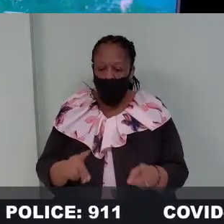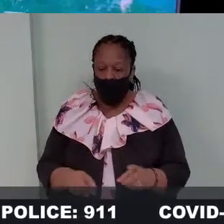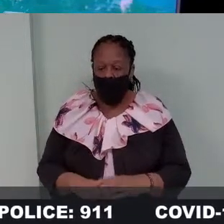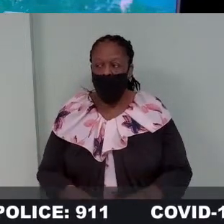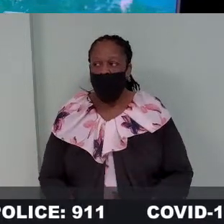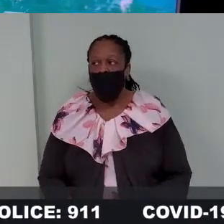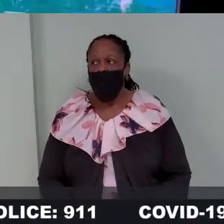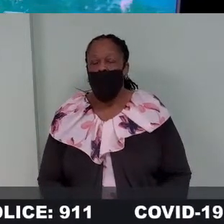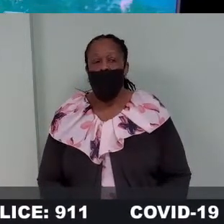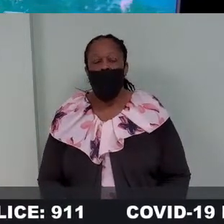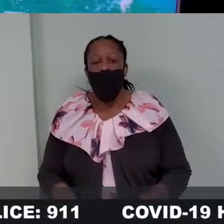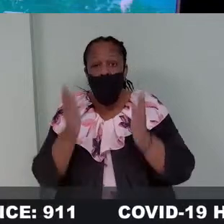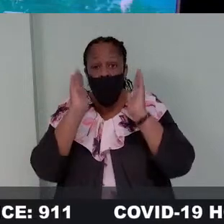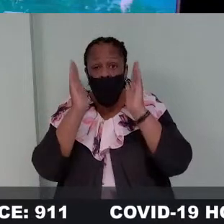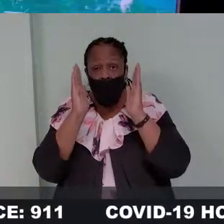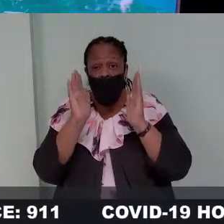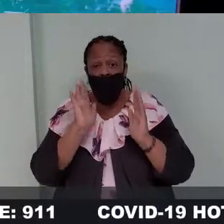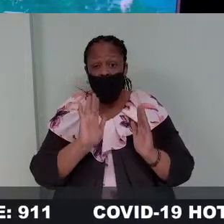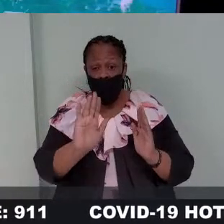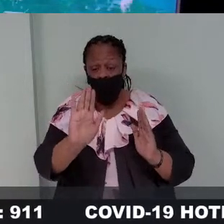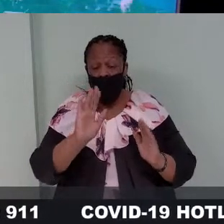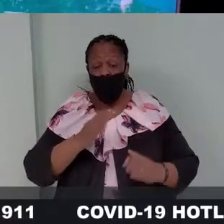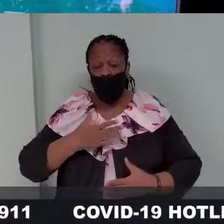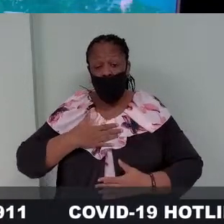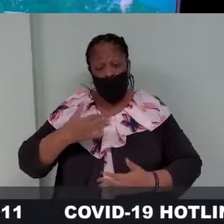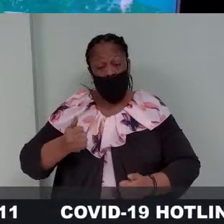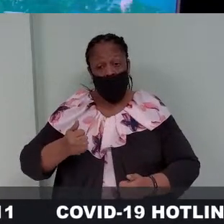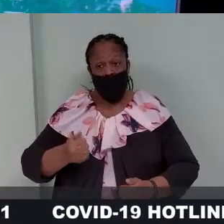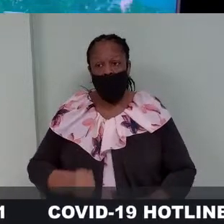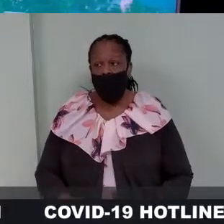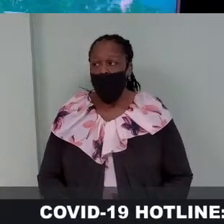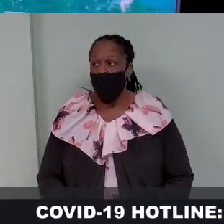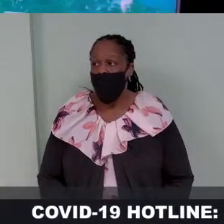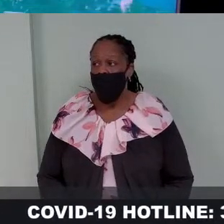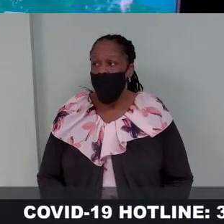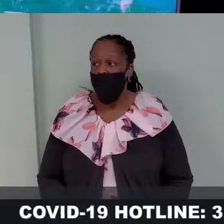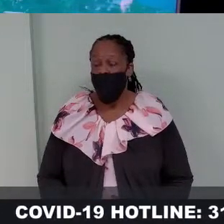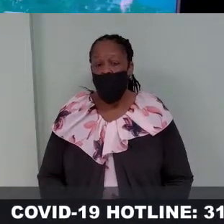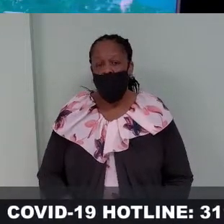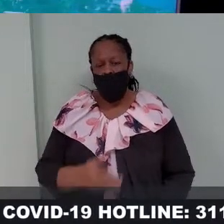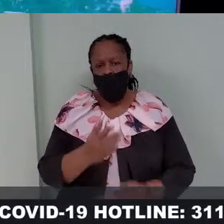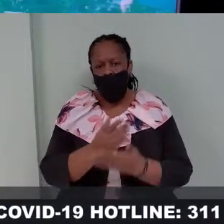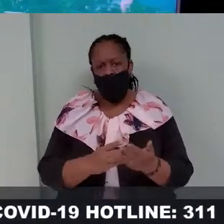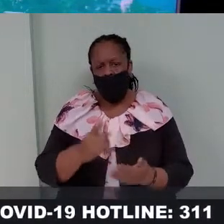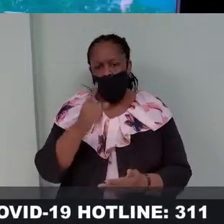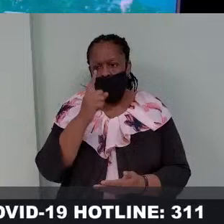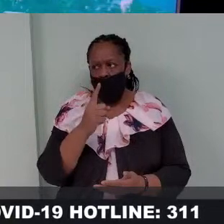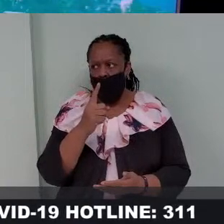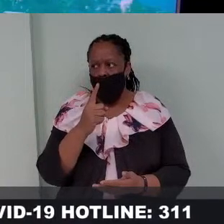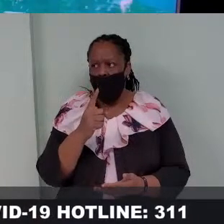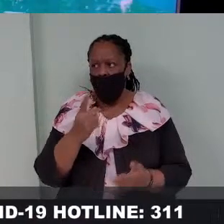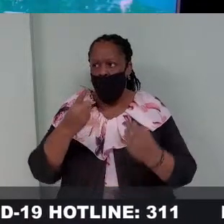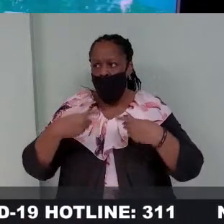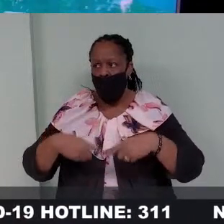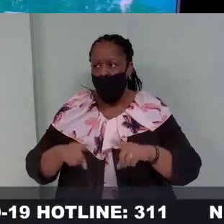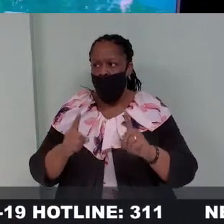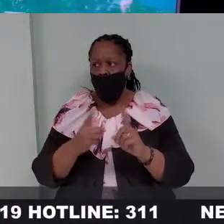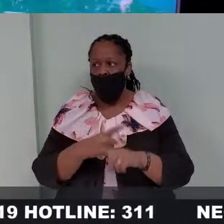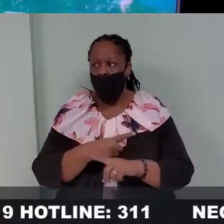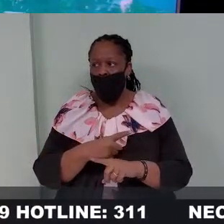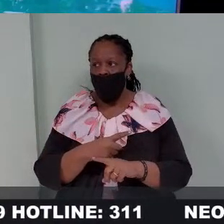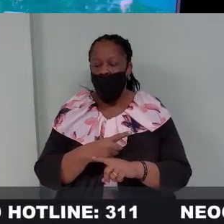of your health, over the last weekend, a resident visited a high-risk traveler who is